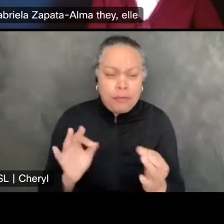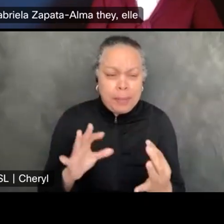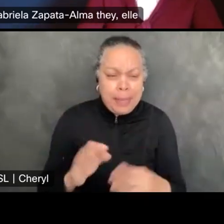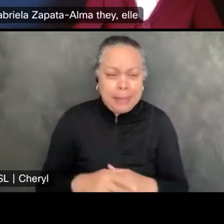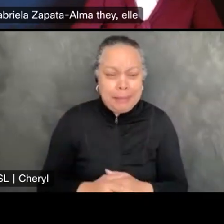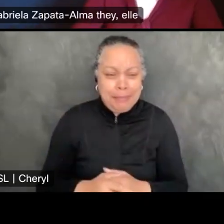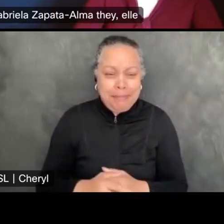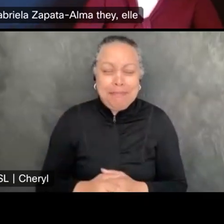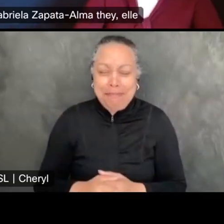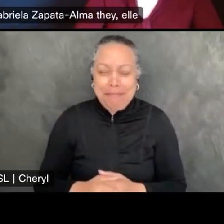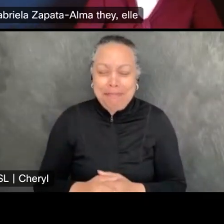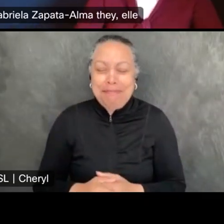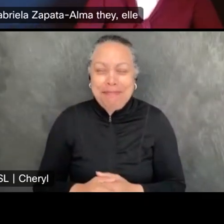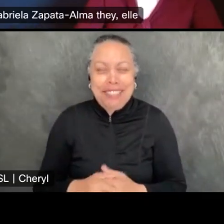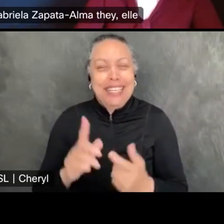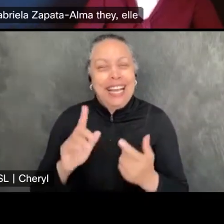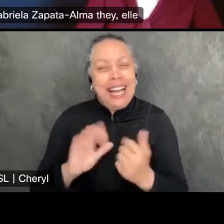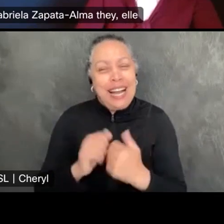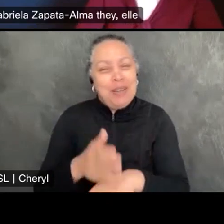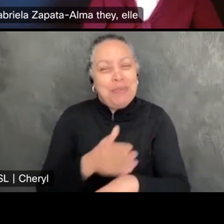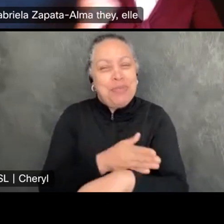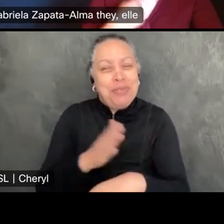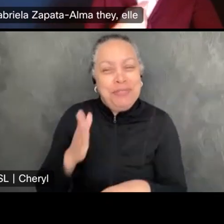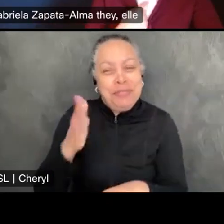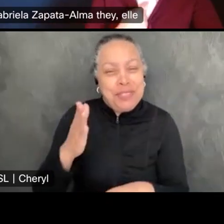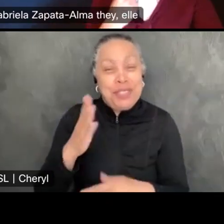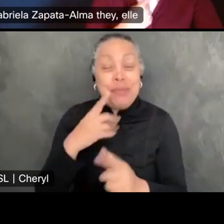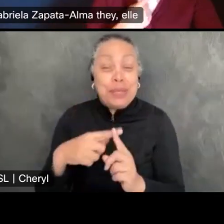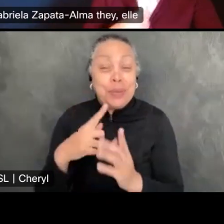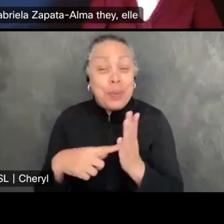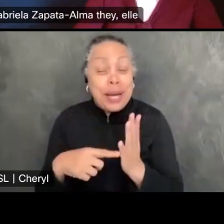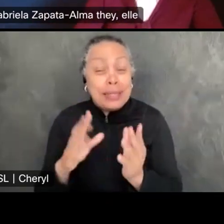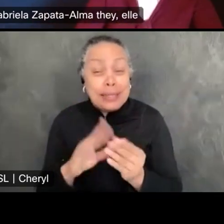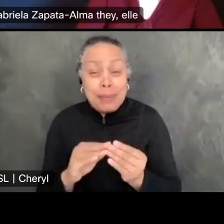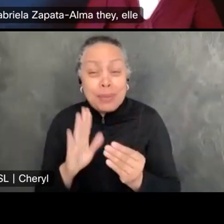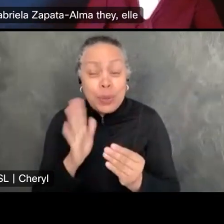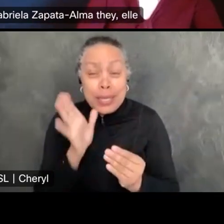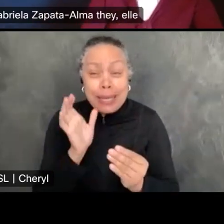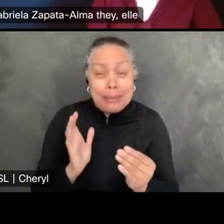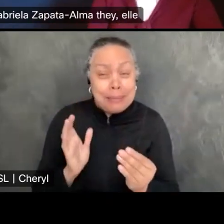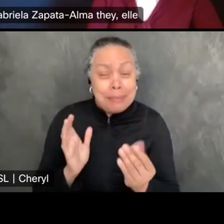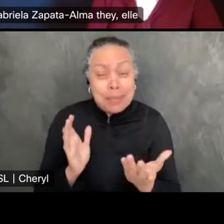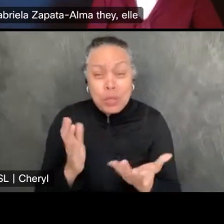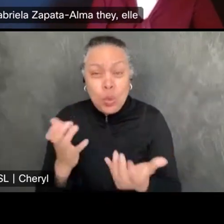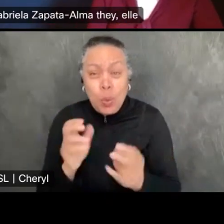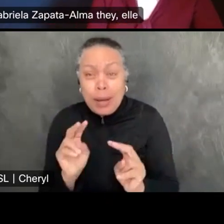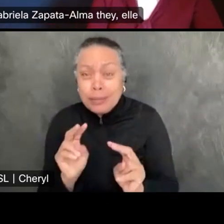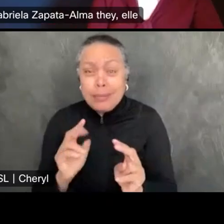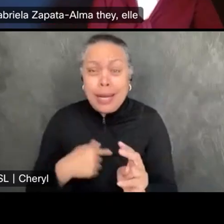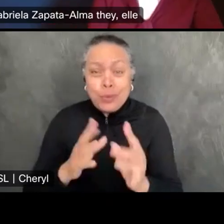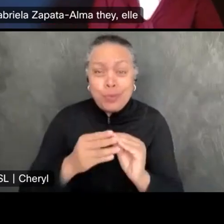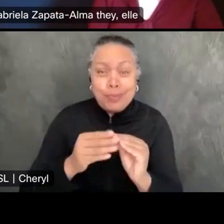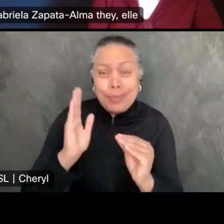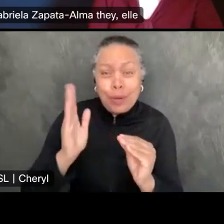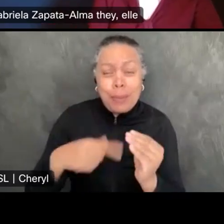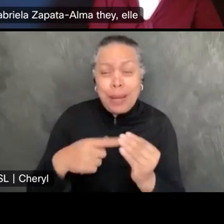improve in the future, as well as what topics you want to hear about from us, right? What could we be talking about that's important?